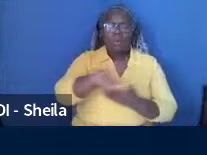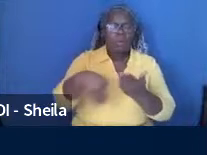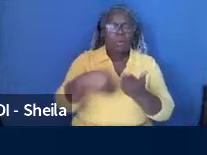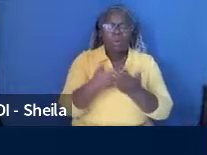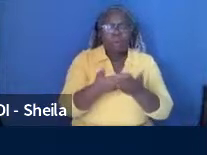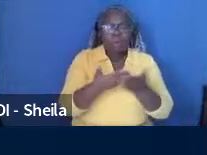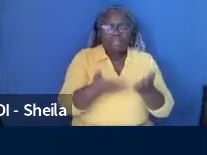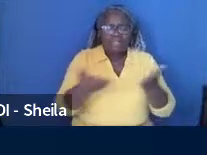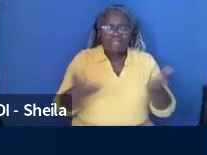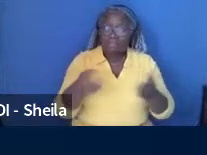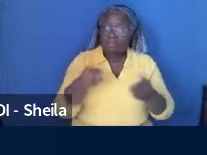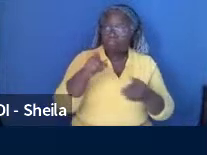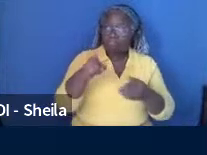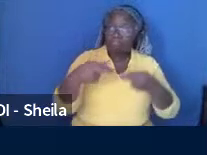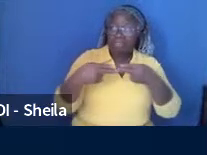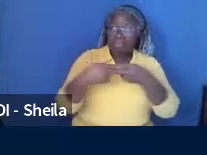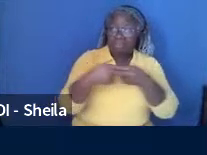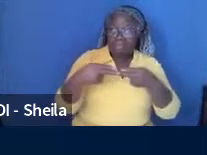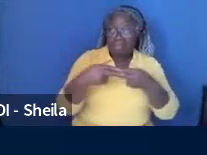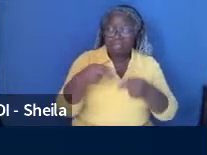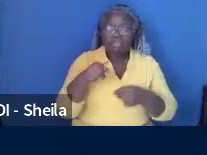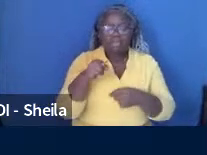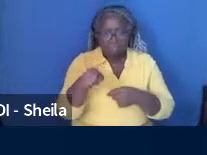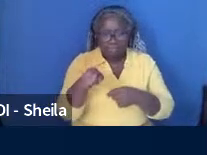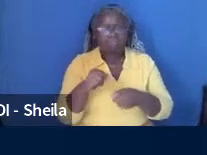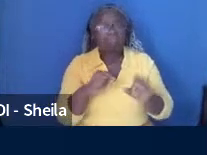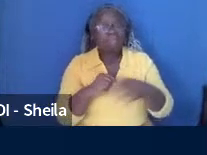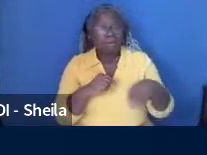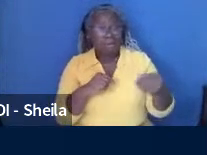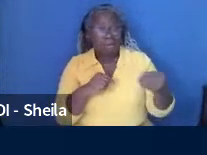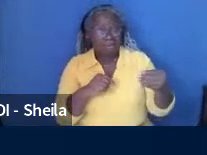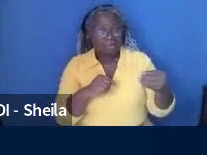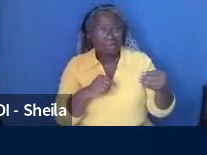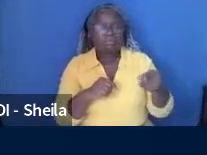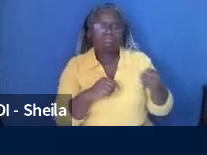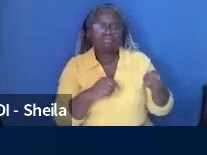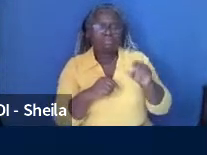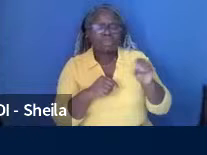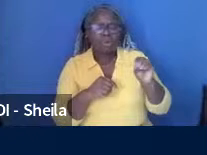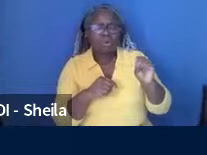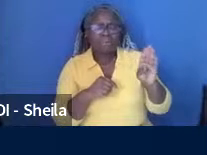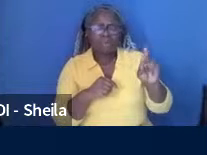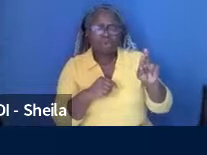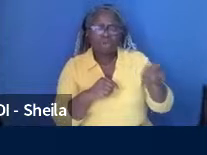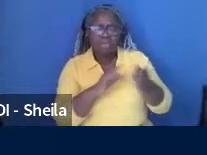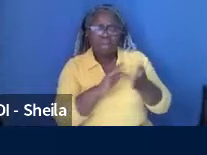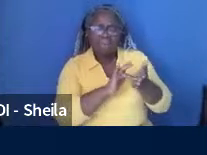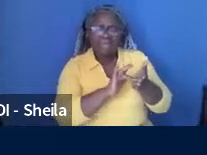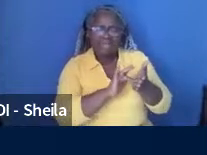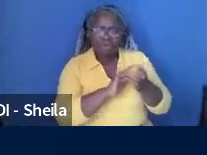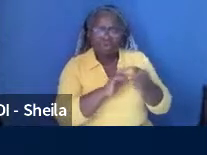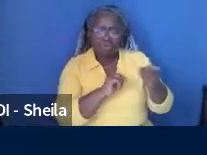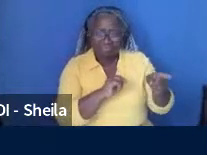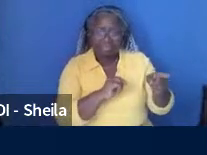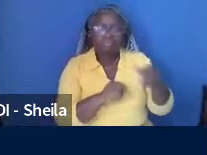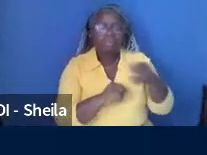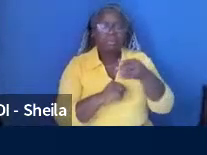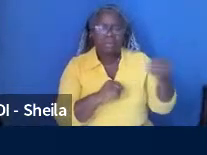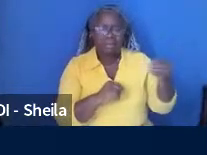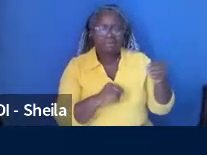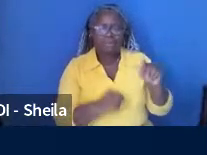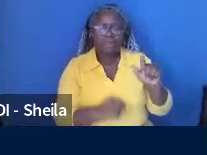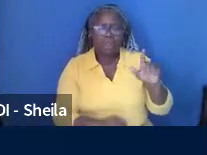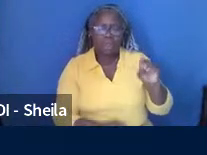as well as a webinar specifically on medical care and long-term care facilities in our archive sessions. Links